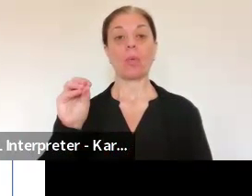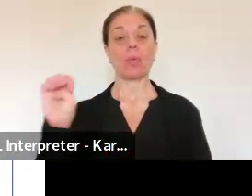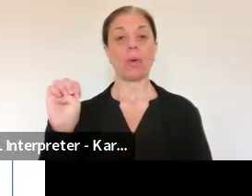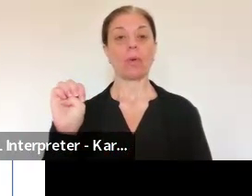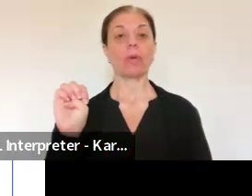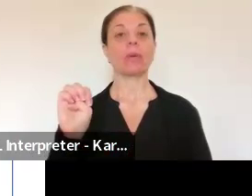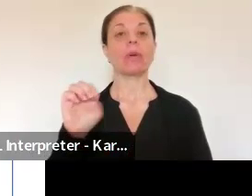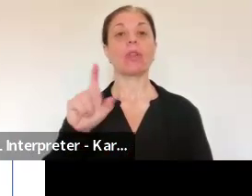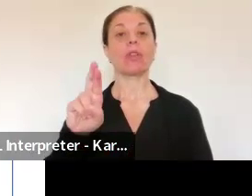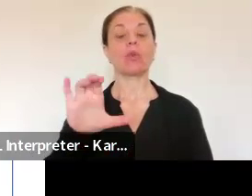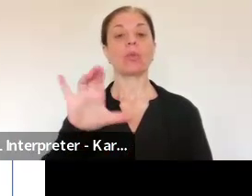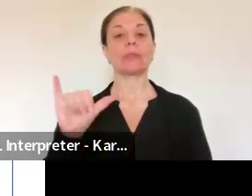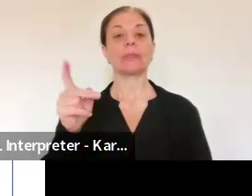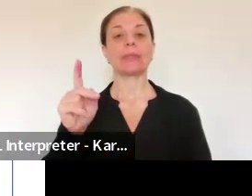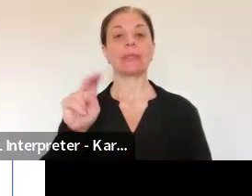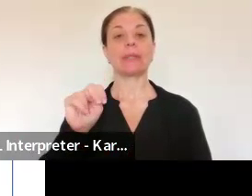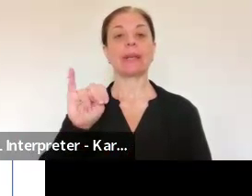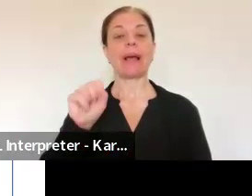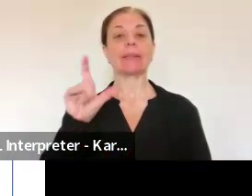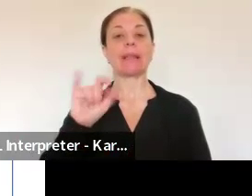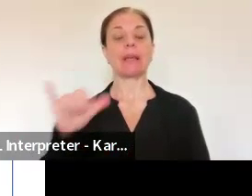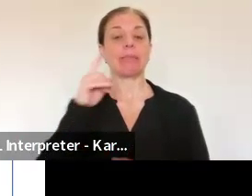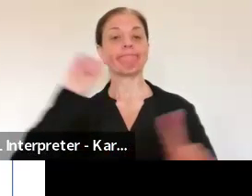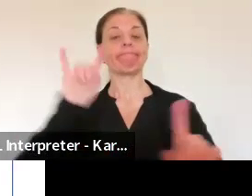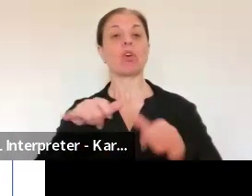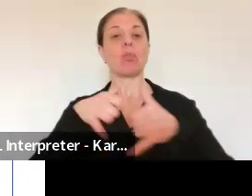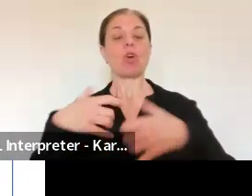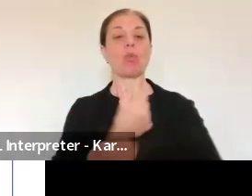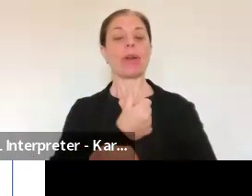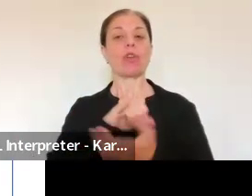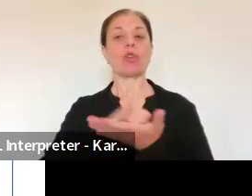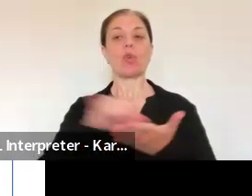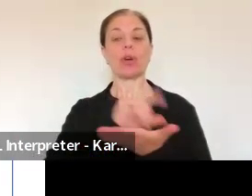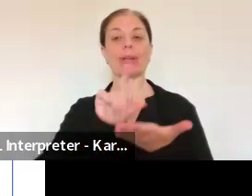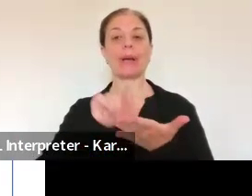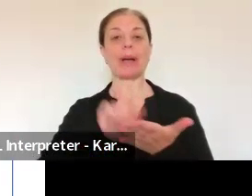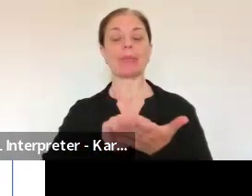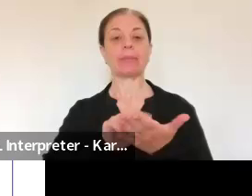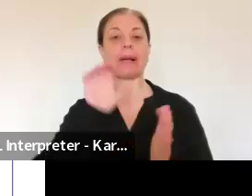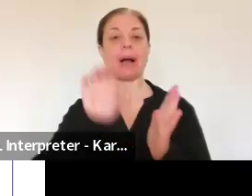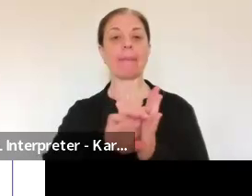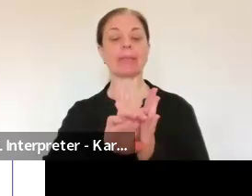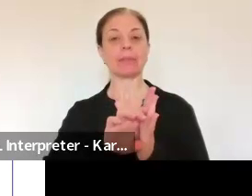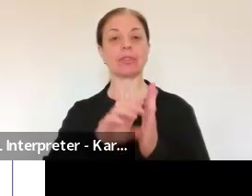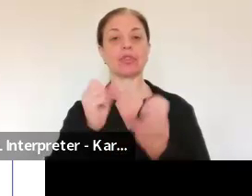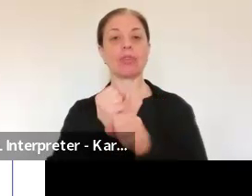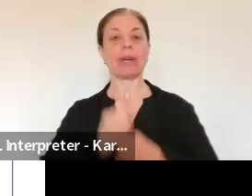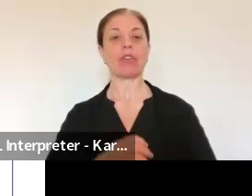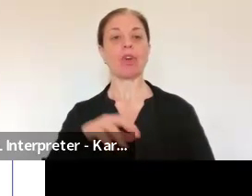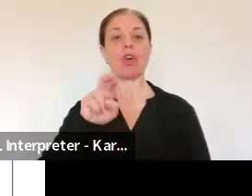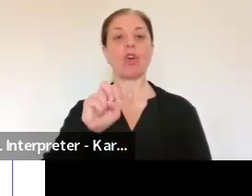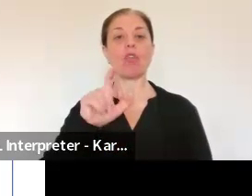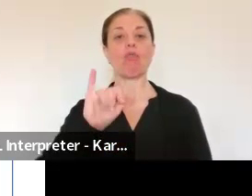Lucy Knisley is the critically acclaimed award-winning New York Times bestselling comics creator of Relish and